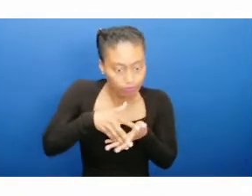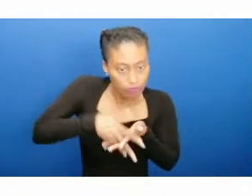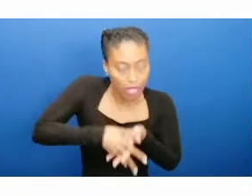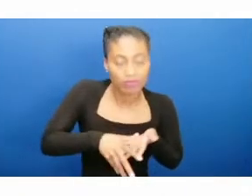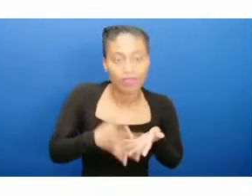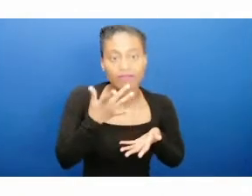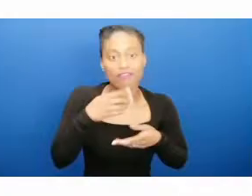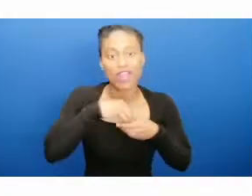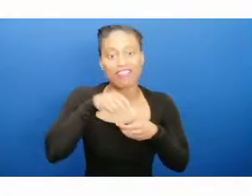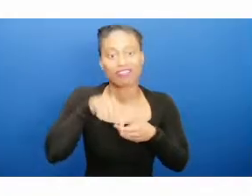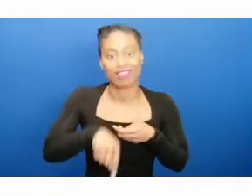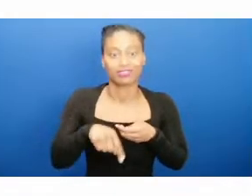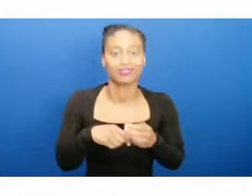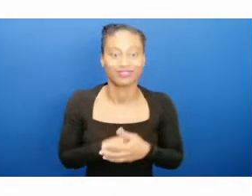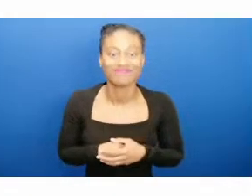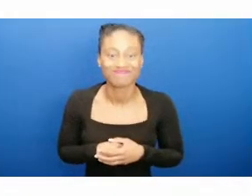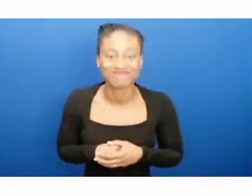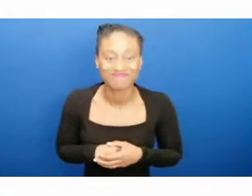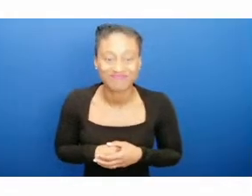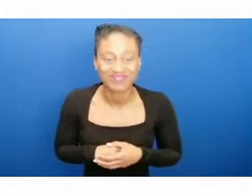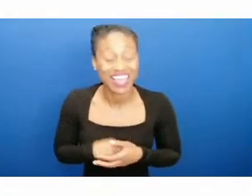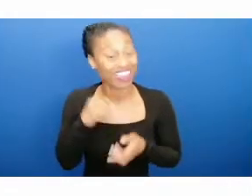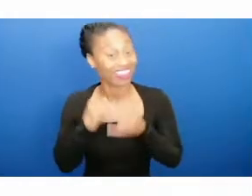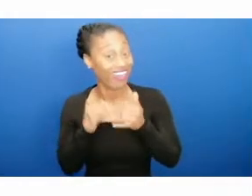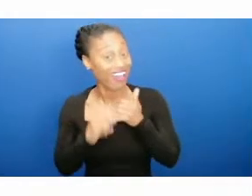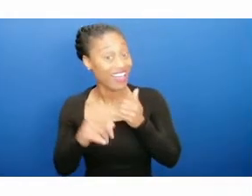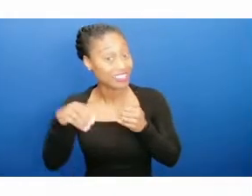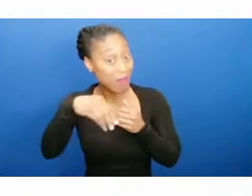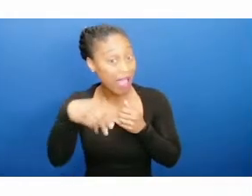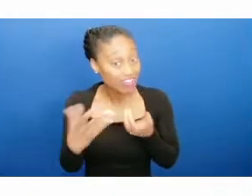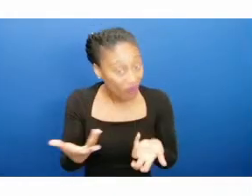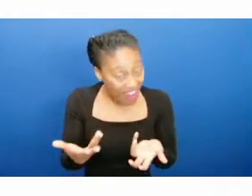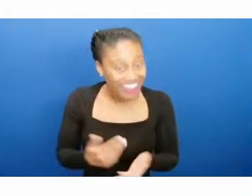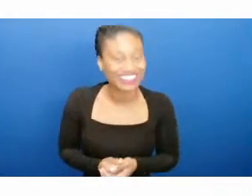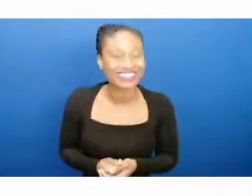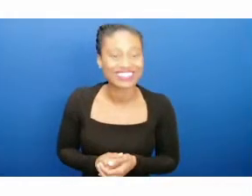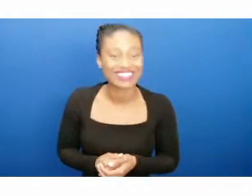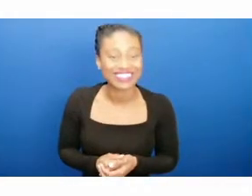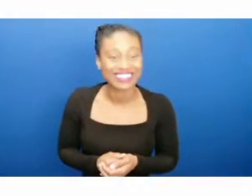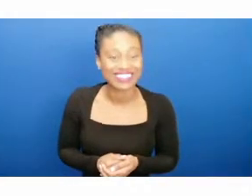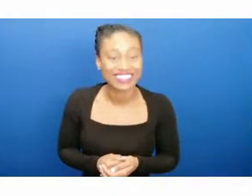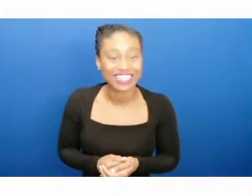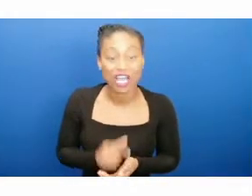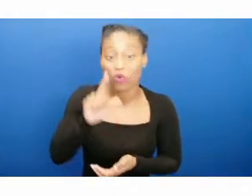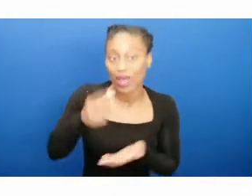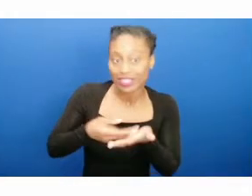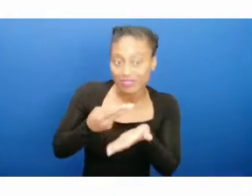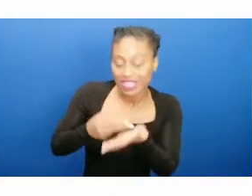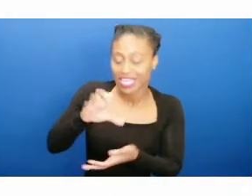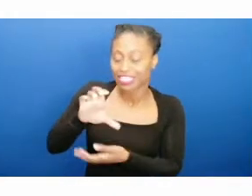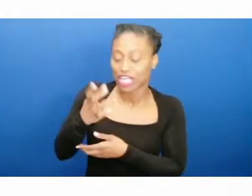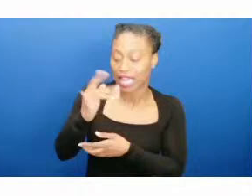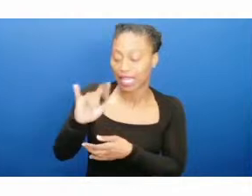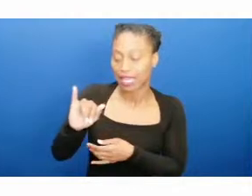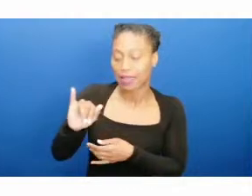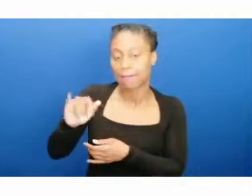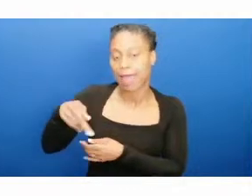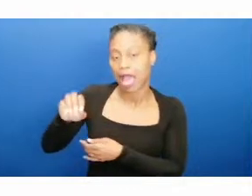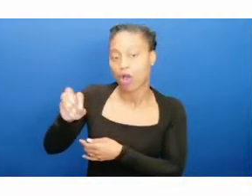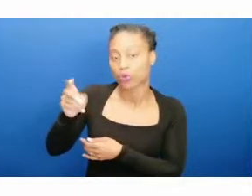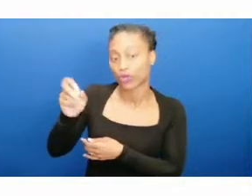filling. And then finally, we're going to add in 1 teaspoon of chili powder.